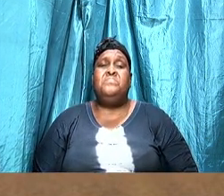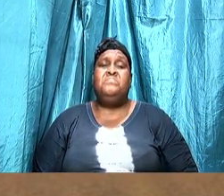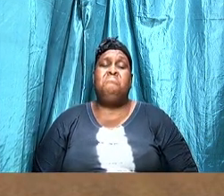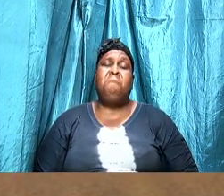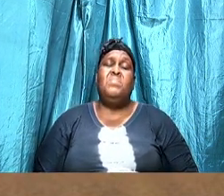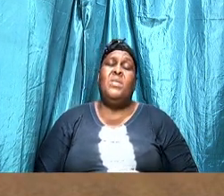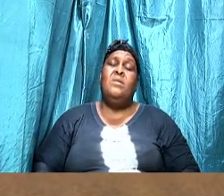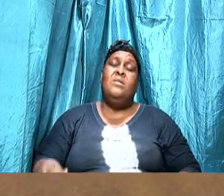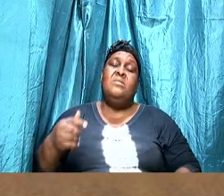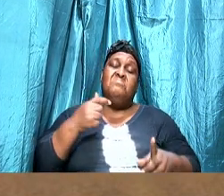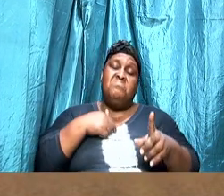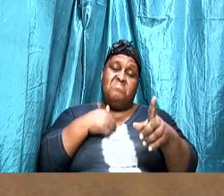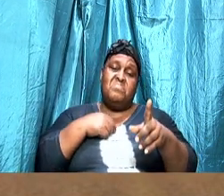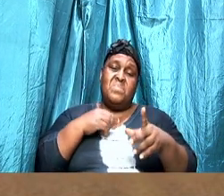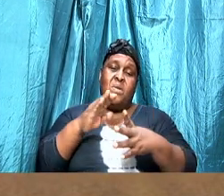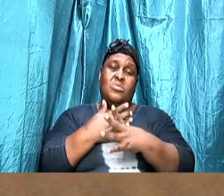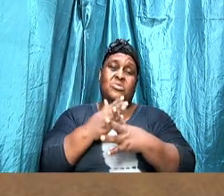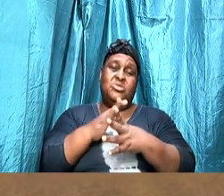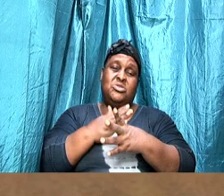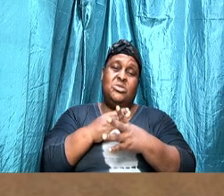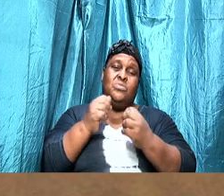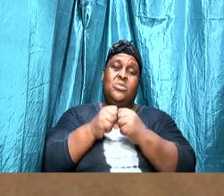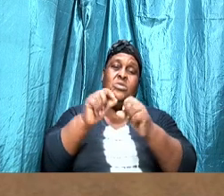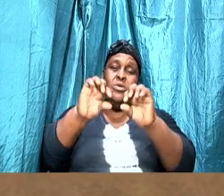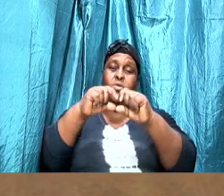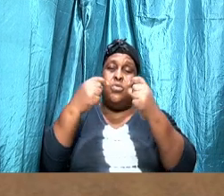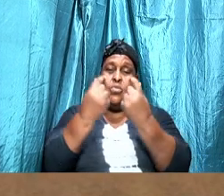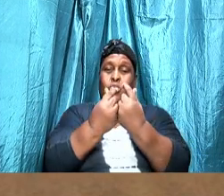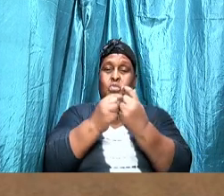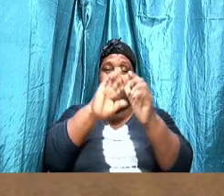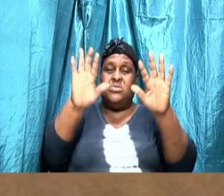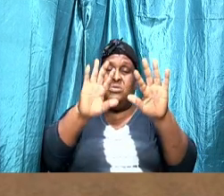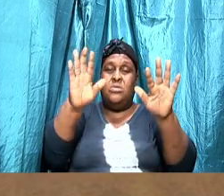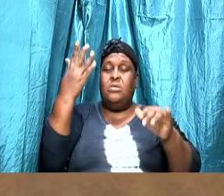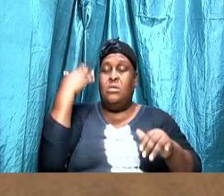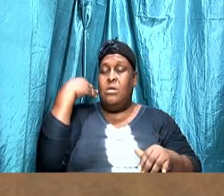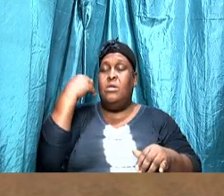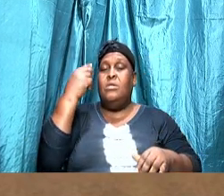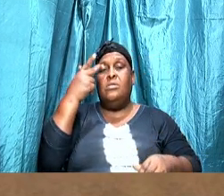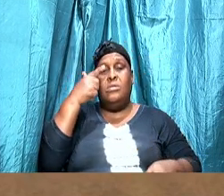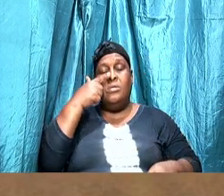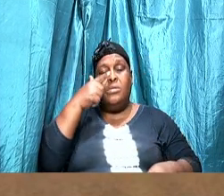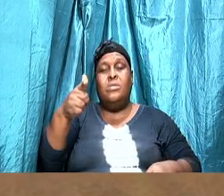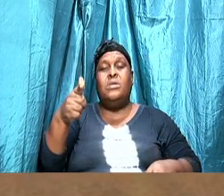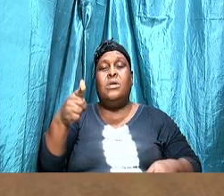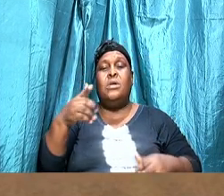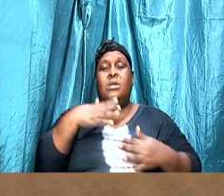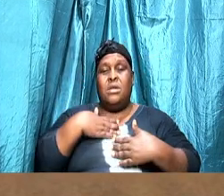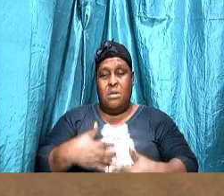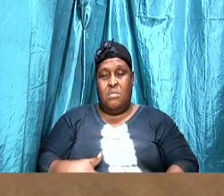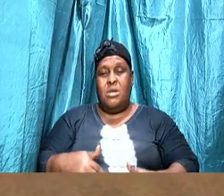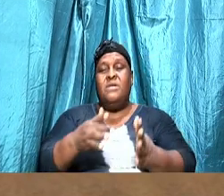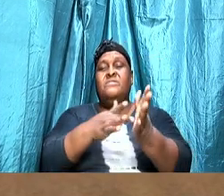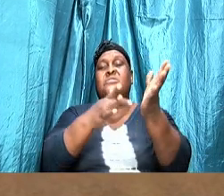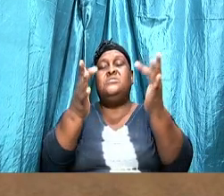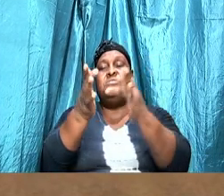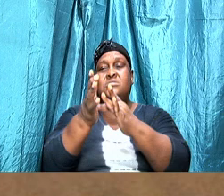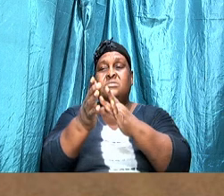Sunday about the body of Christ. Looking at the body of Christ. And I was saying to them that, you